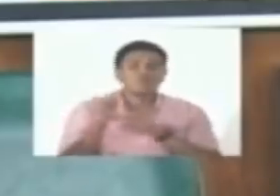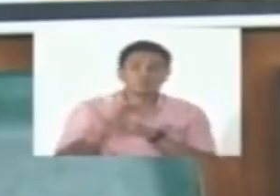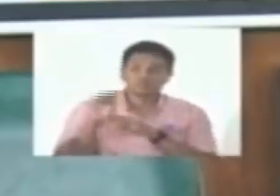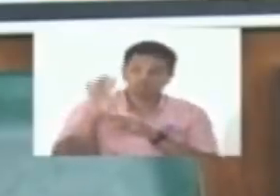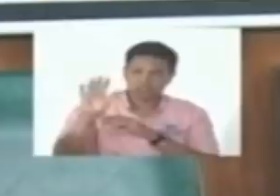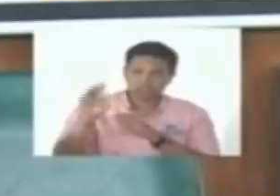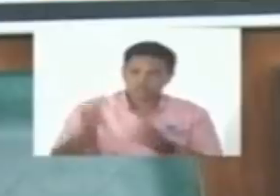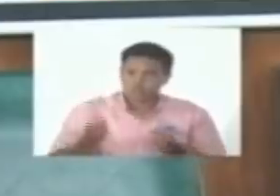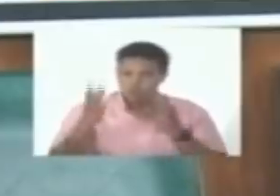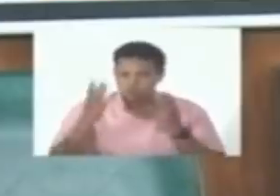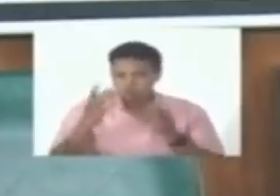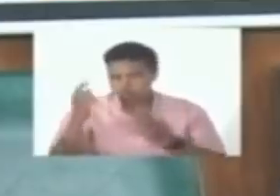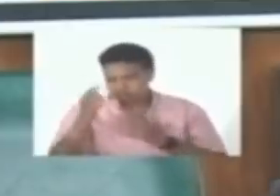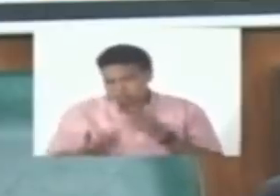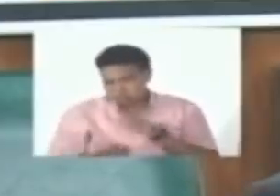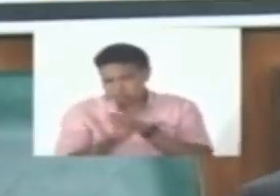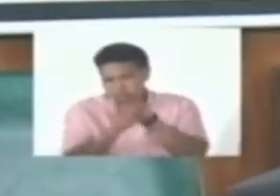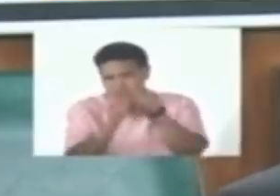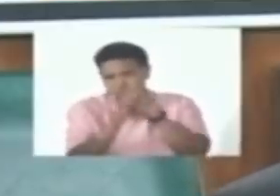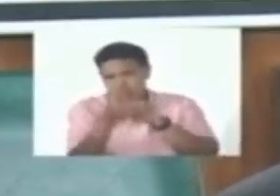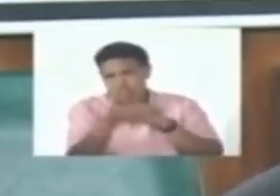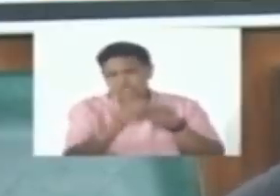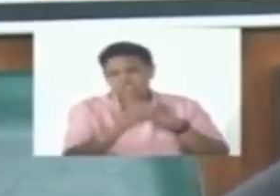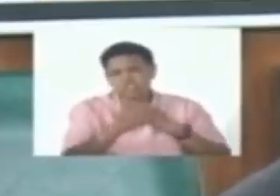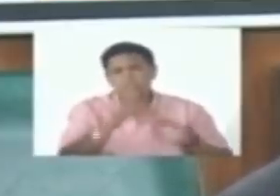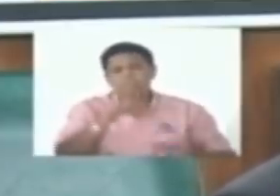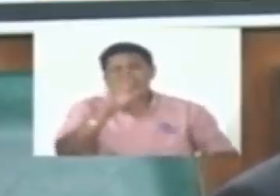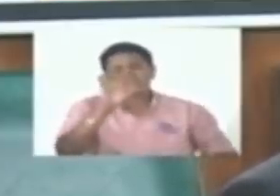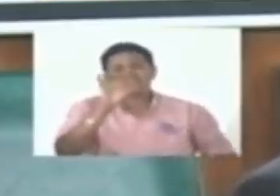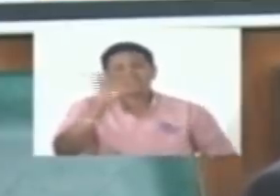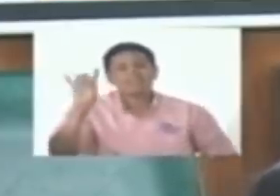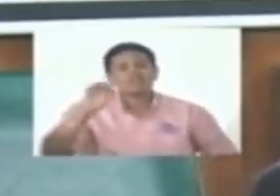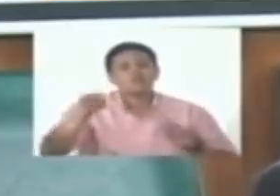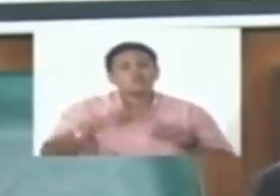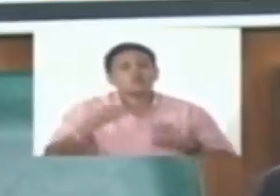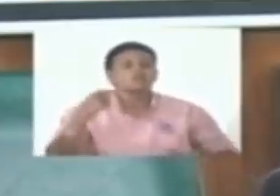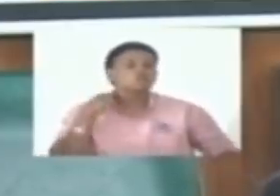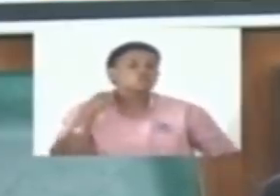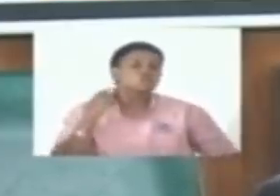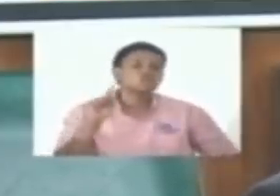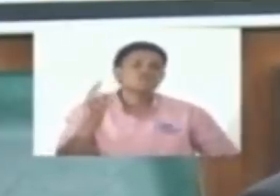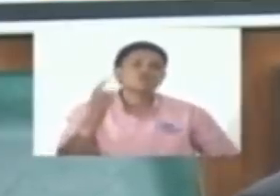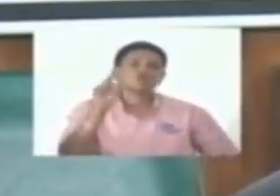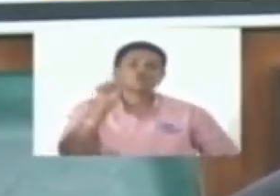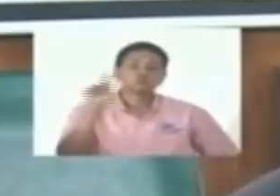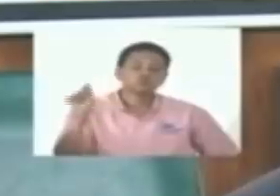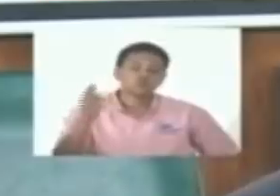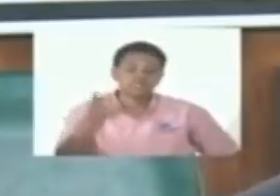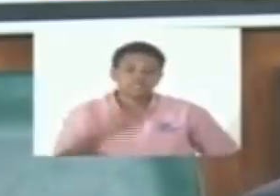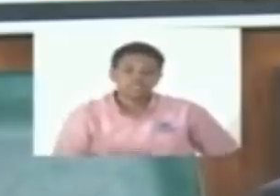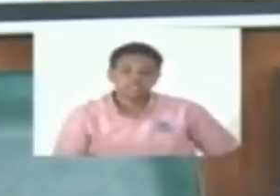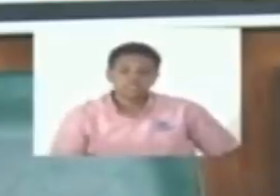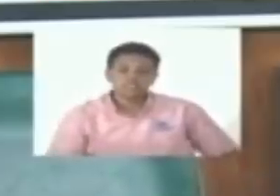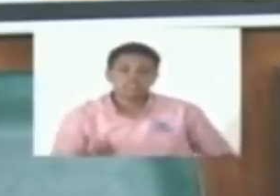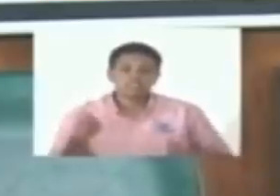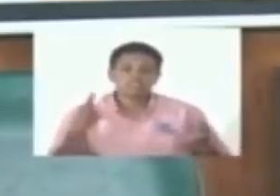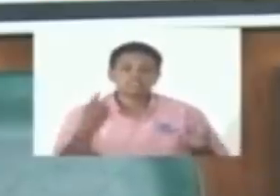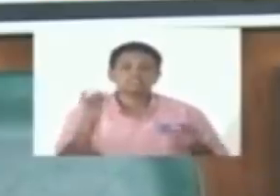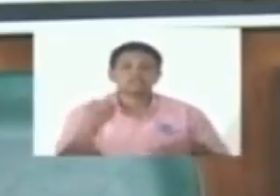the number of cases in Jamaica stood at 588 on June 1, 2020. Since